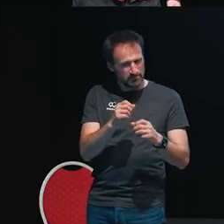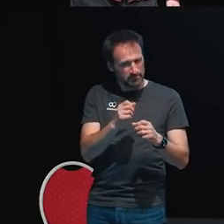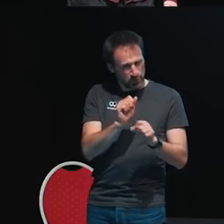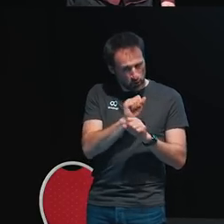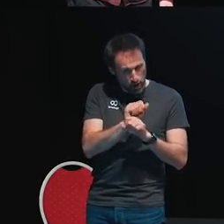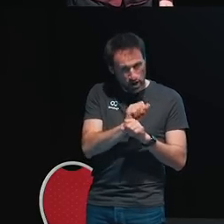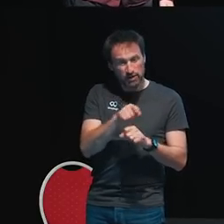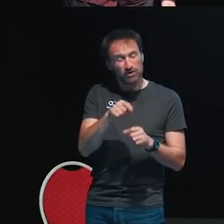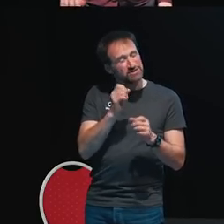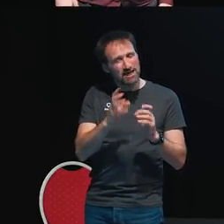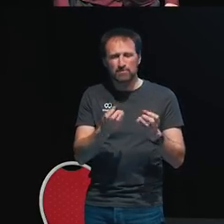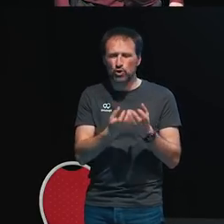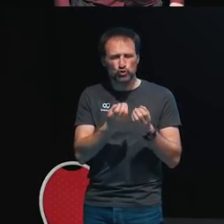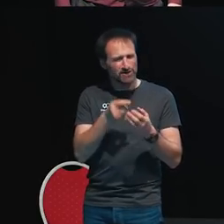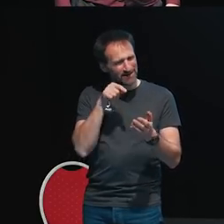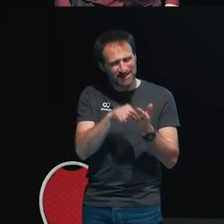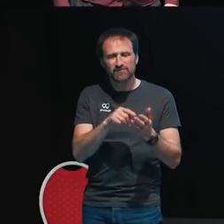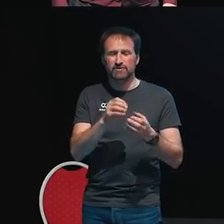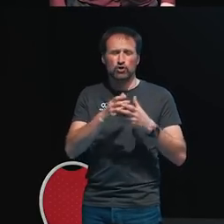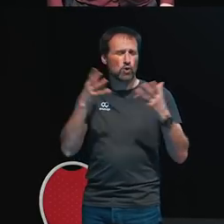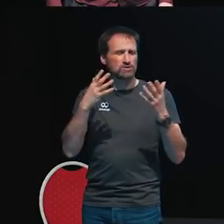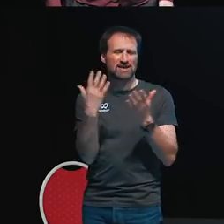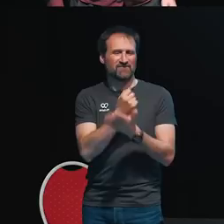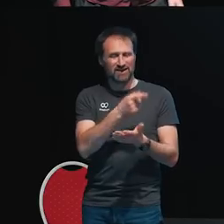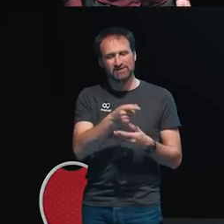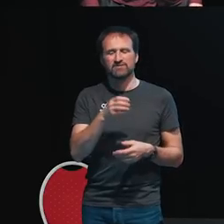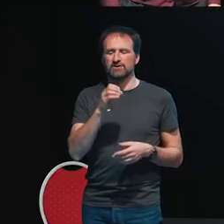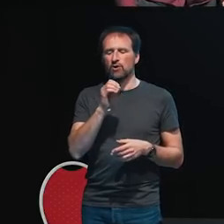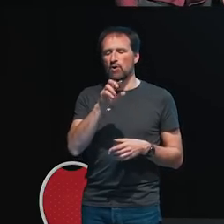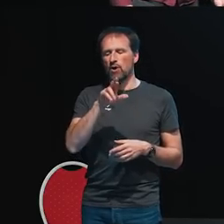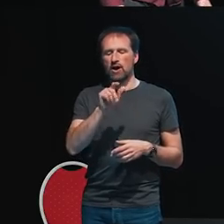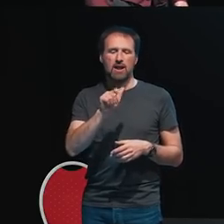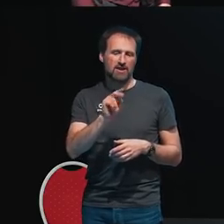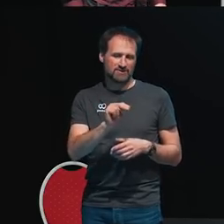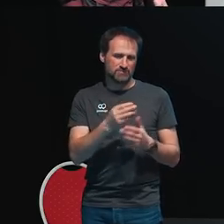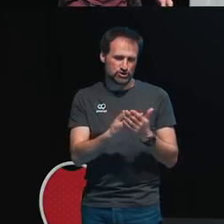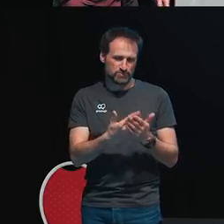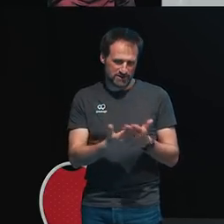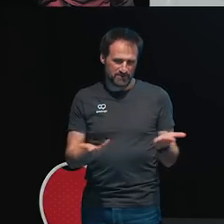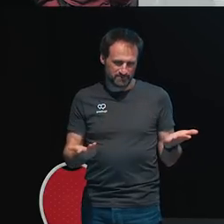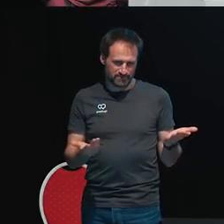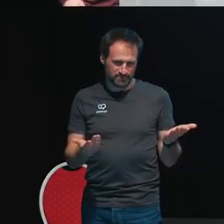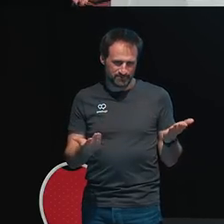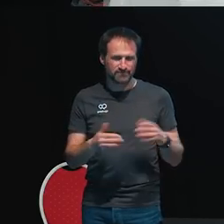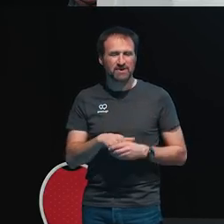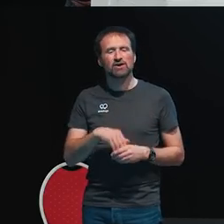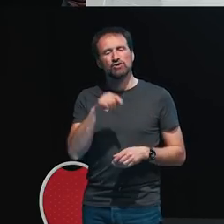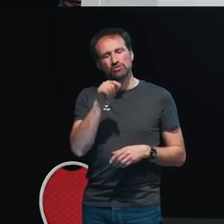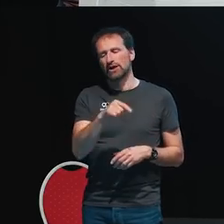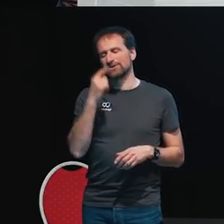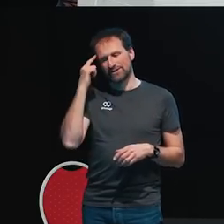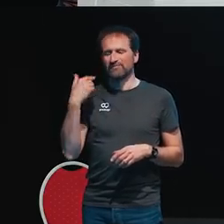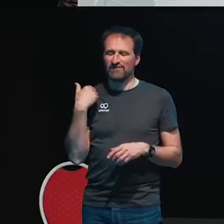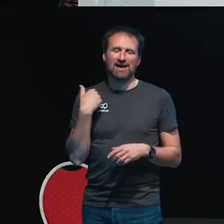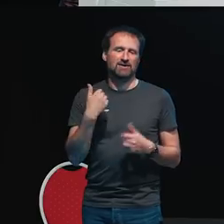and with it and uses that to great effect is Erlang, as an example. So lightweight concurrency would be nice to